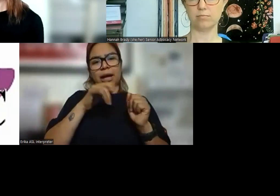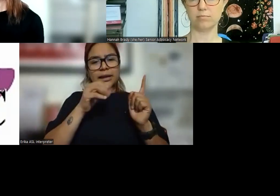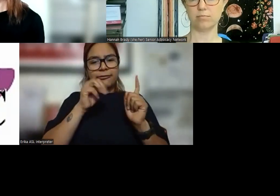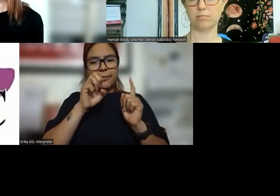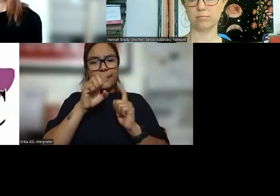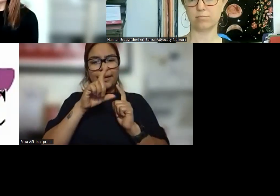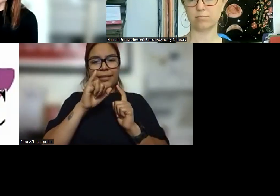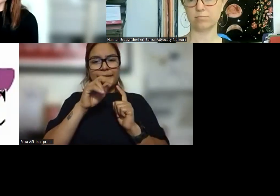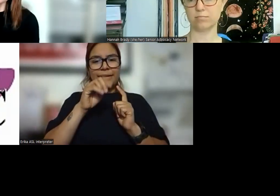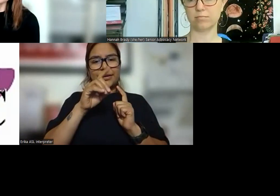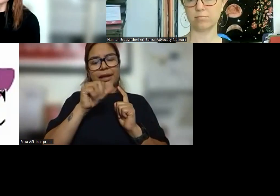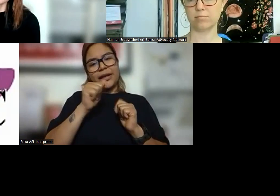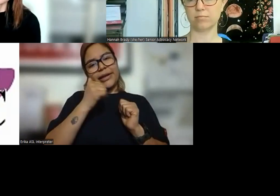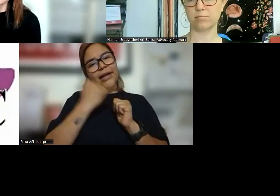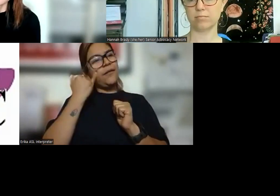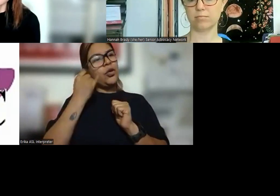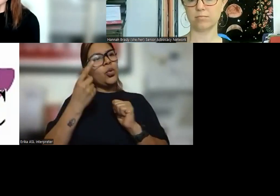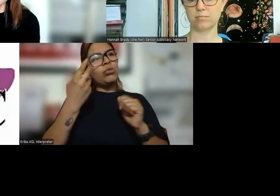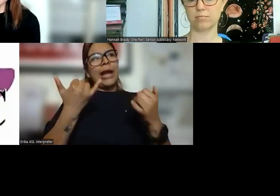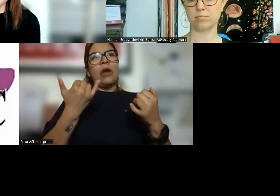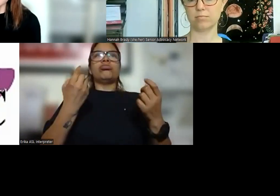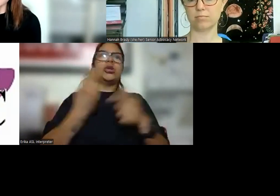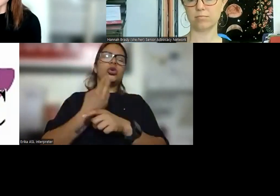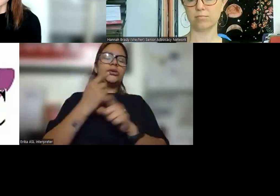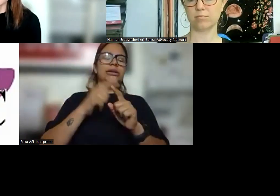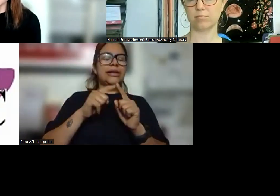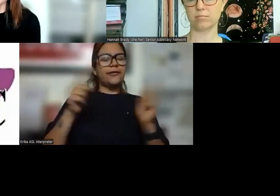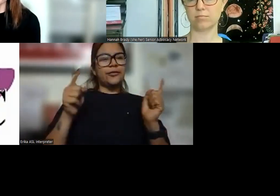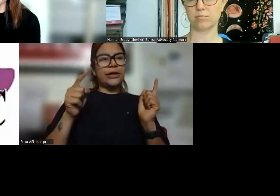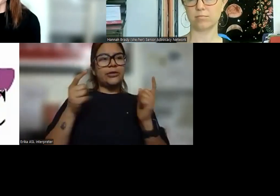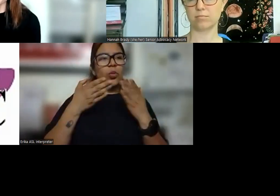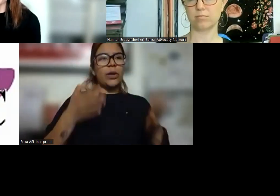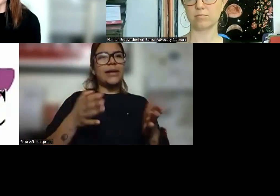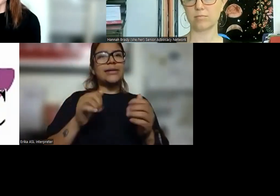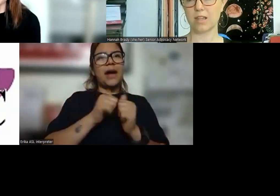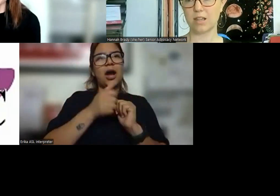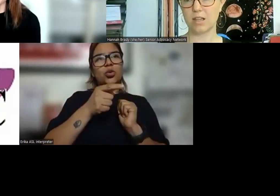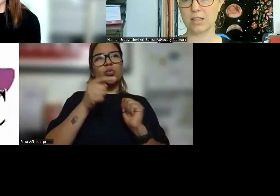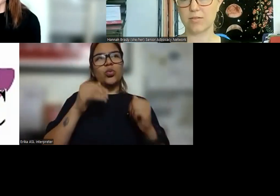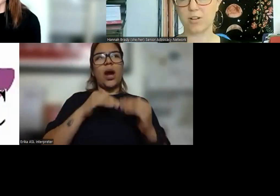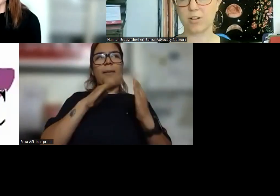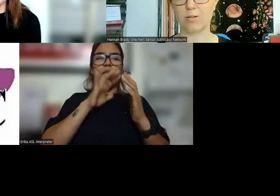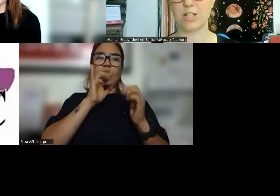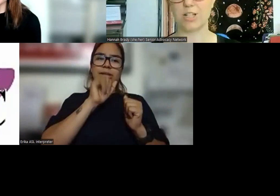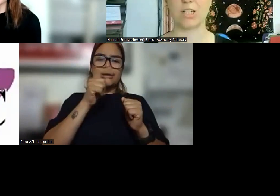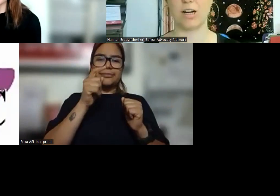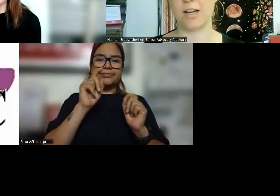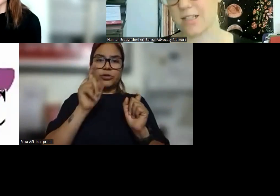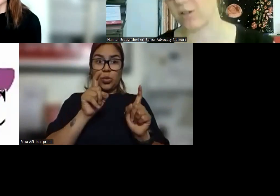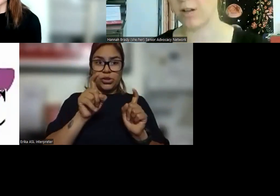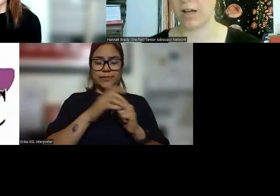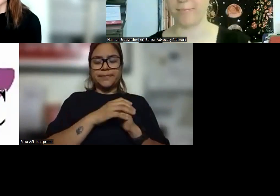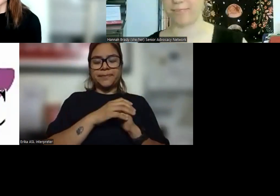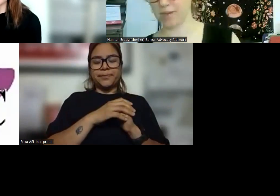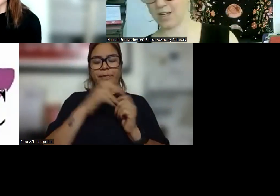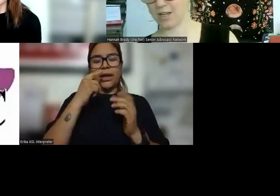made in your coordinated care entry system, that would be helpful for you to share. Thank you. Thanks for the question, Sherry.